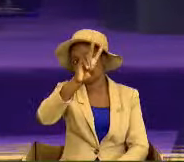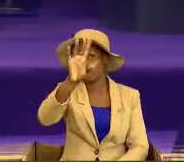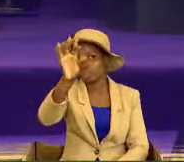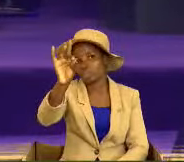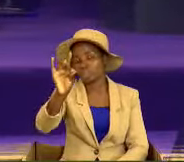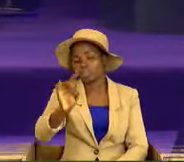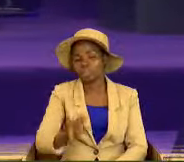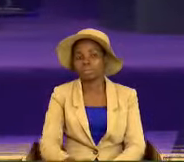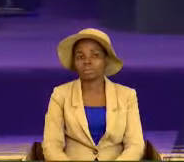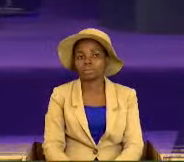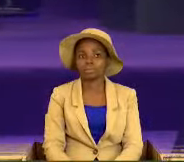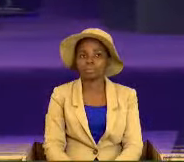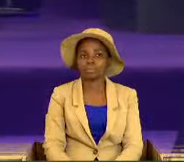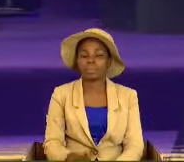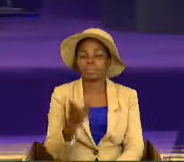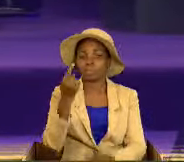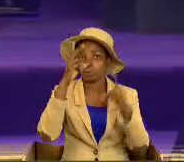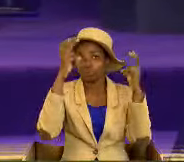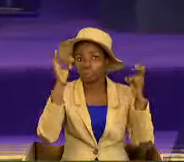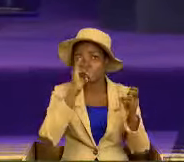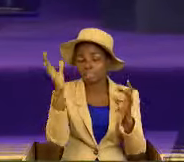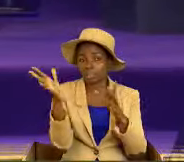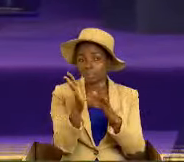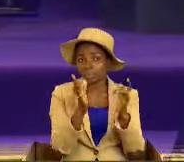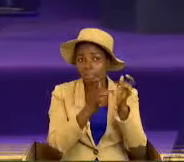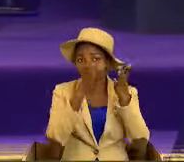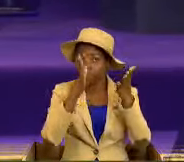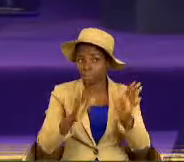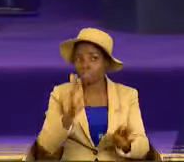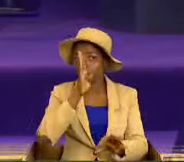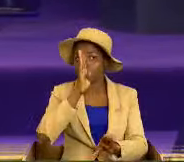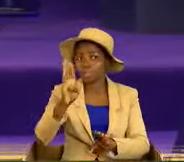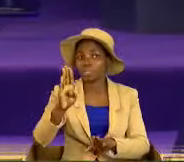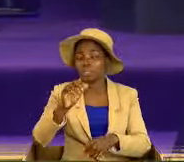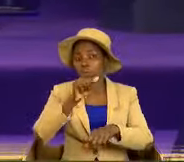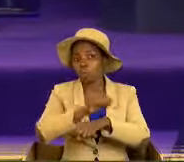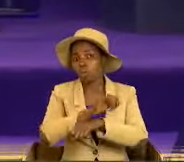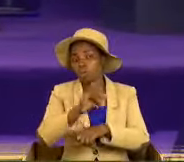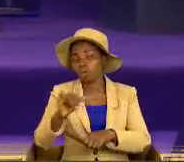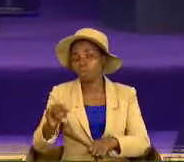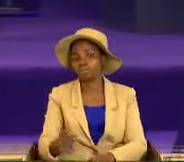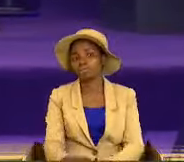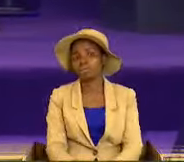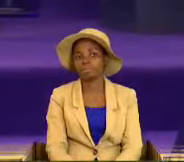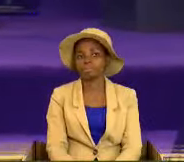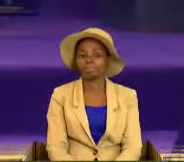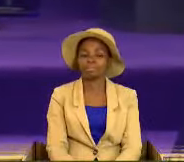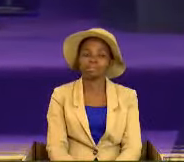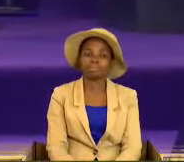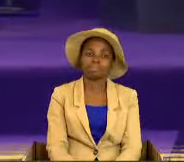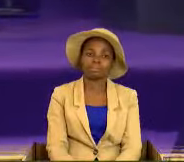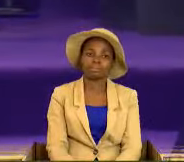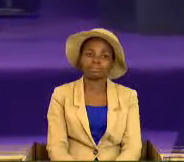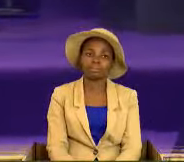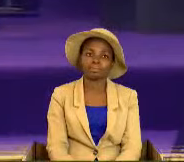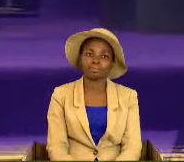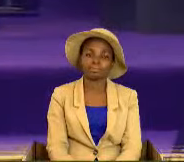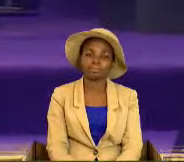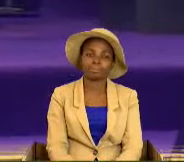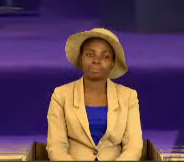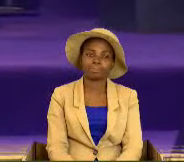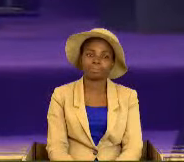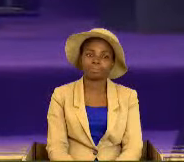Christianity in action time is 12:00 the TR and publication group holds a general Retreat on Saturday